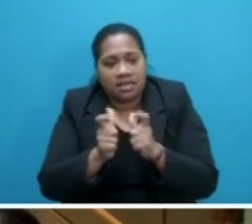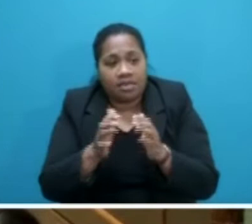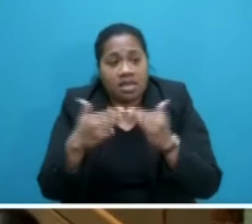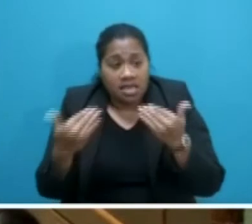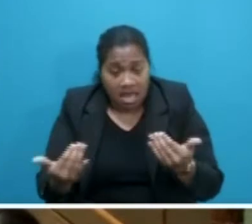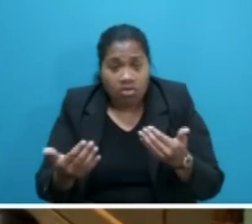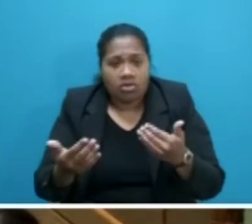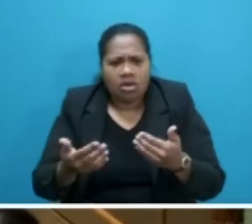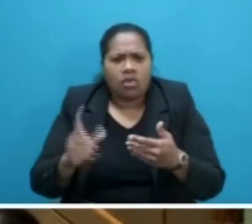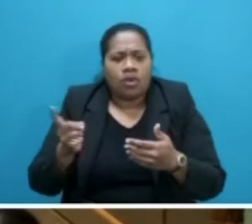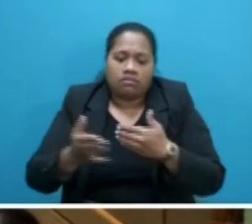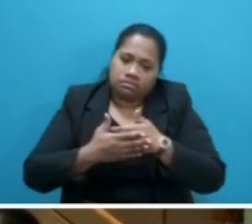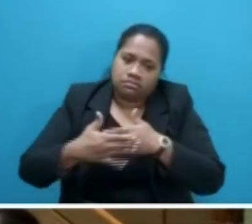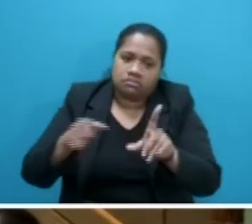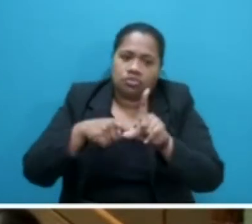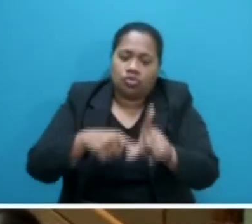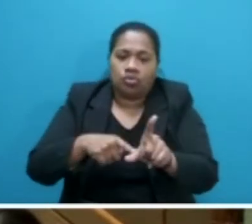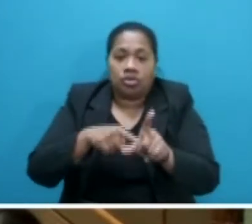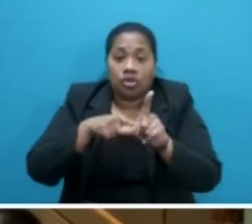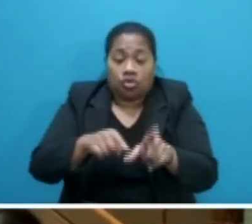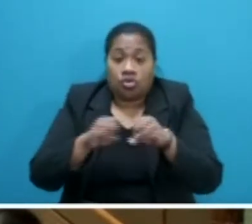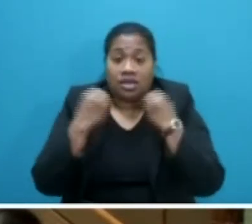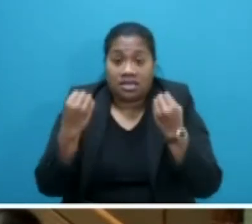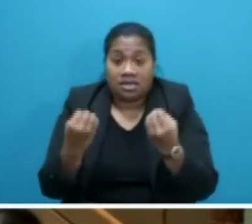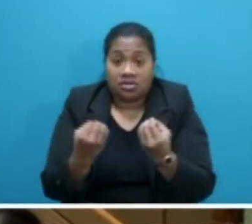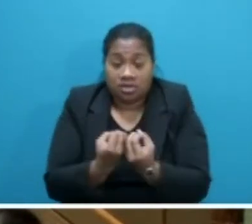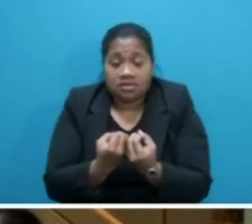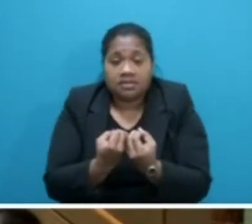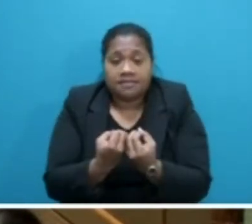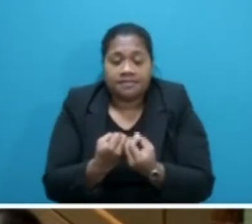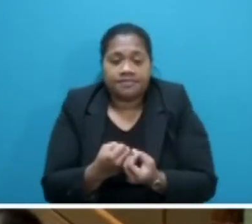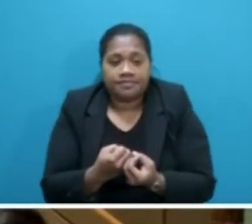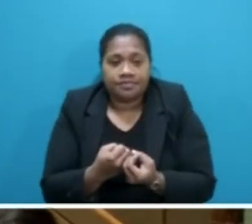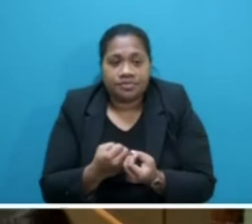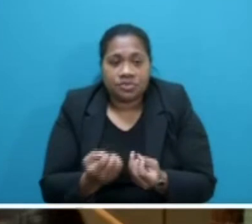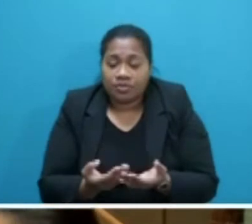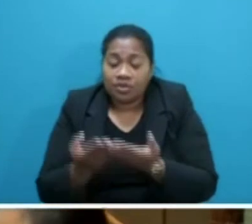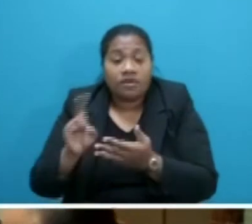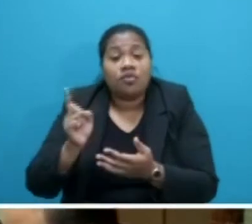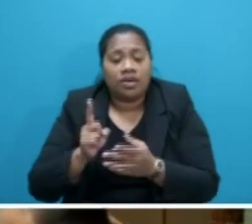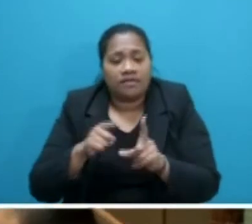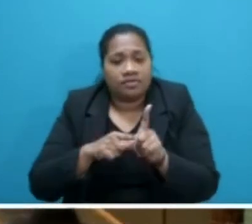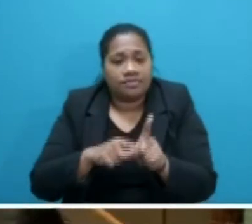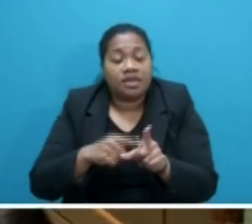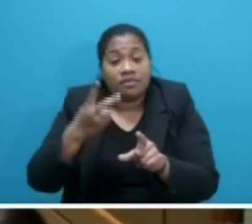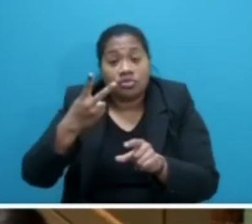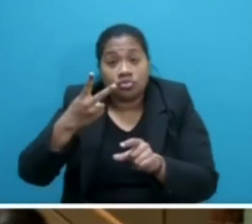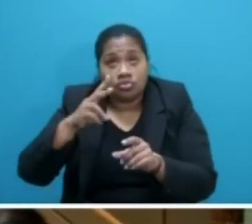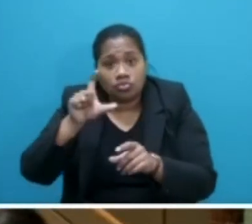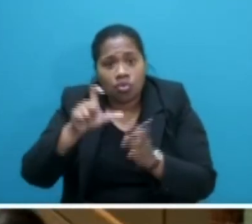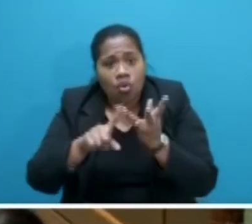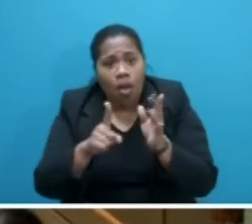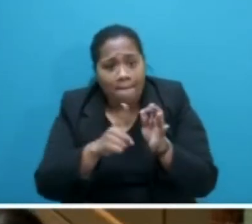youth and youth organizations to be accredited to the Fijian delegation at COP25 in Madrid. And